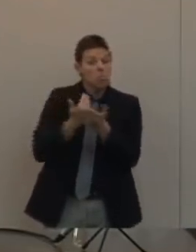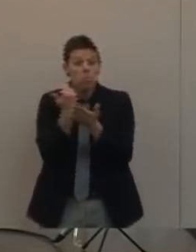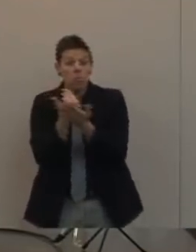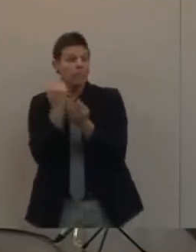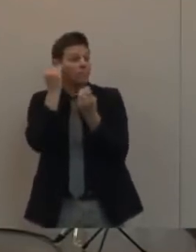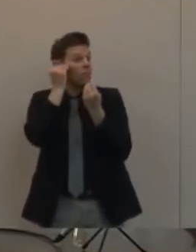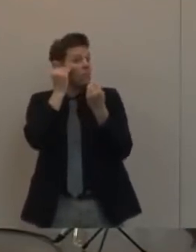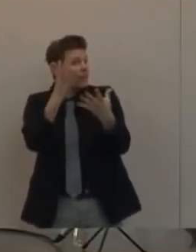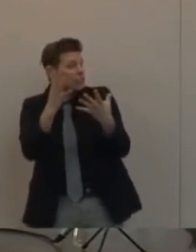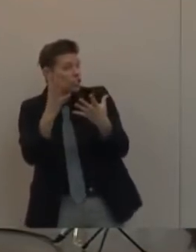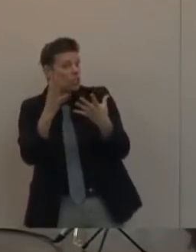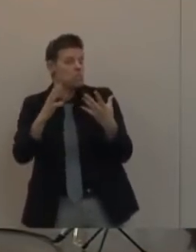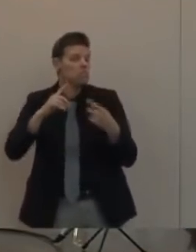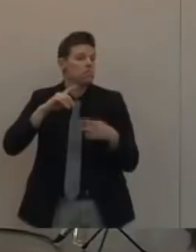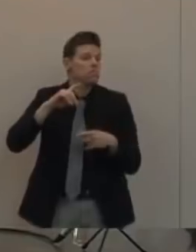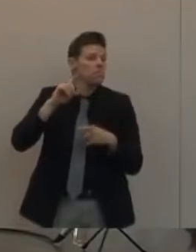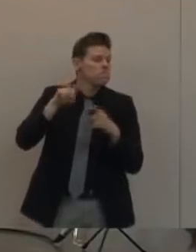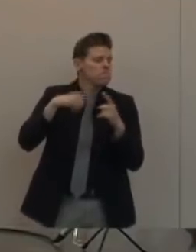about